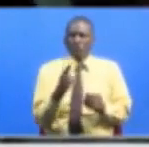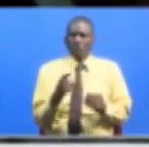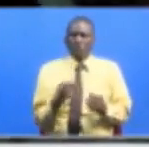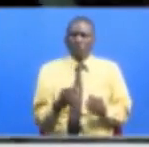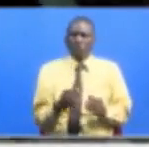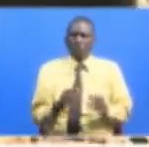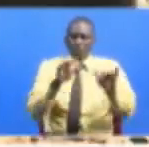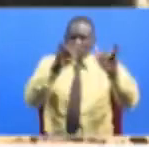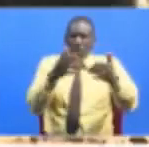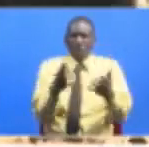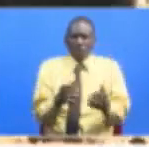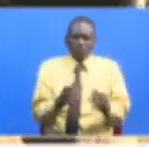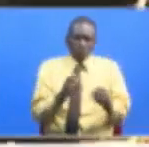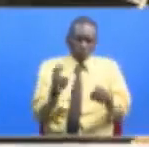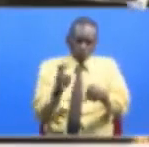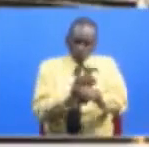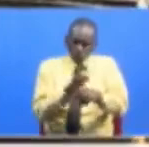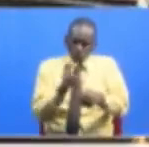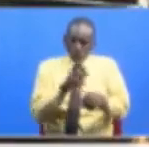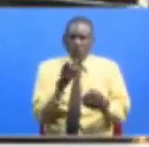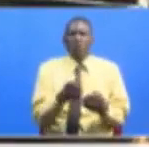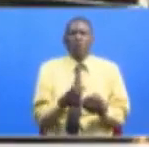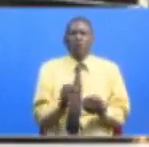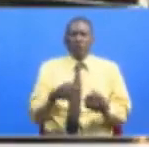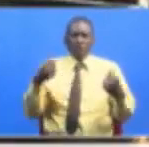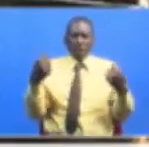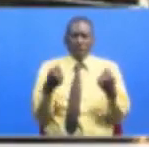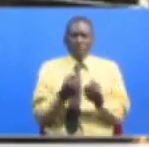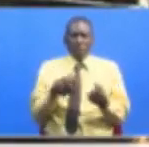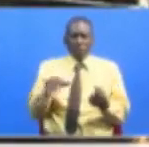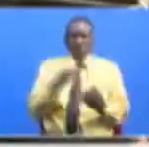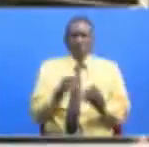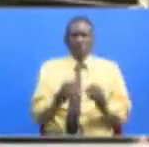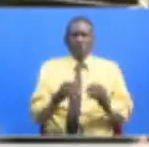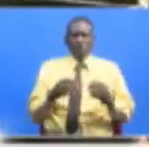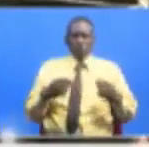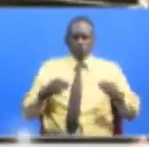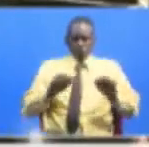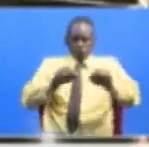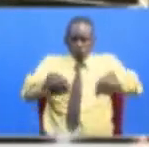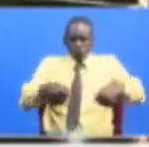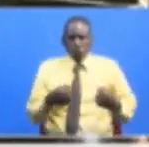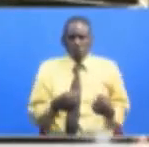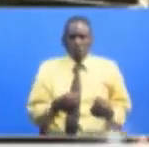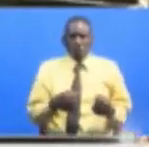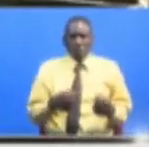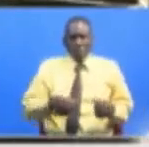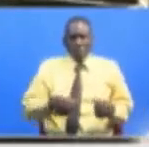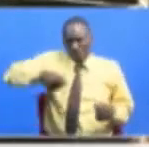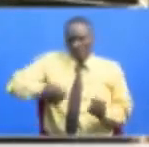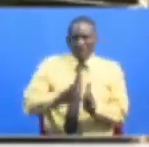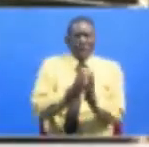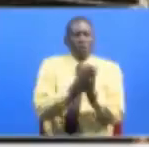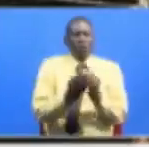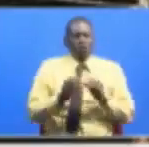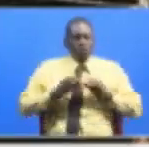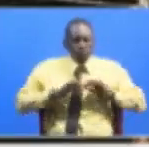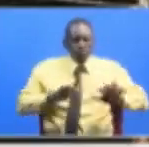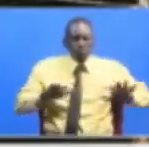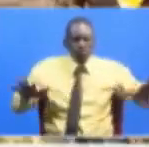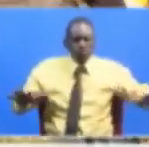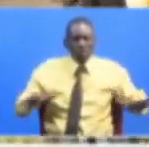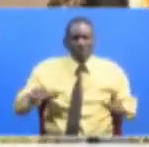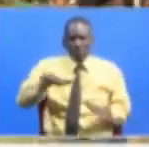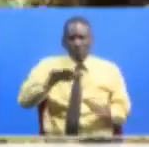here for observation. At the accident scene, sport track suits, shoes, bags and books were strewn all over the